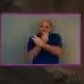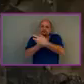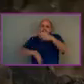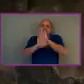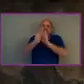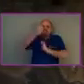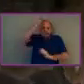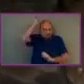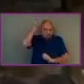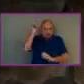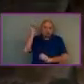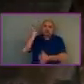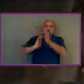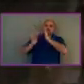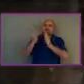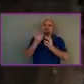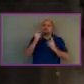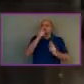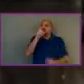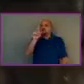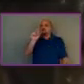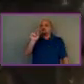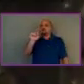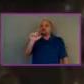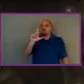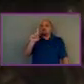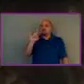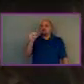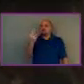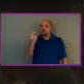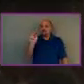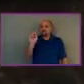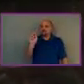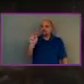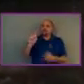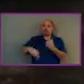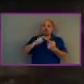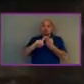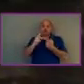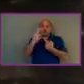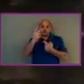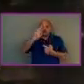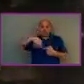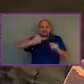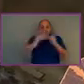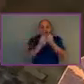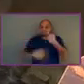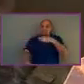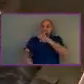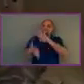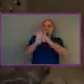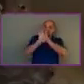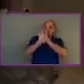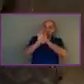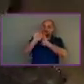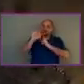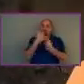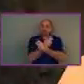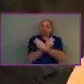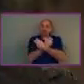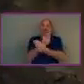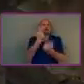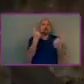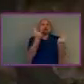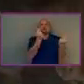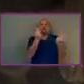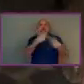Donald Johanson. And upon discovering this skeleton, the team celebrated looking to the stars while playing